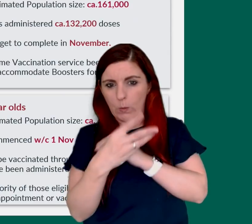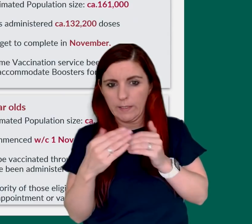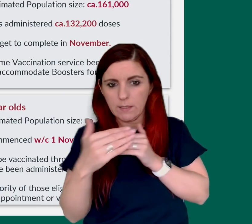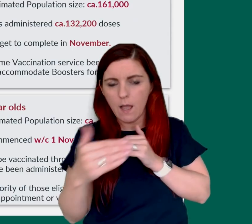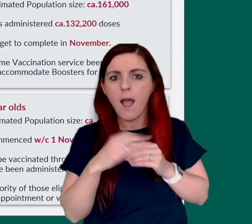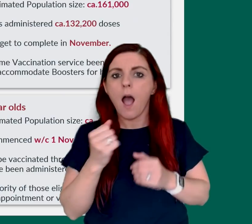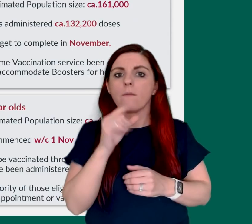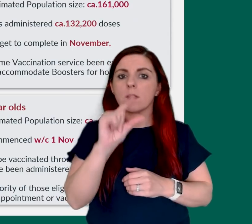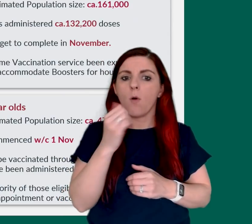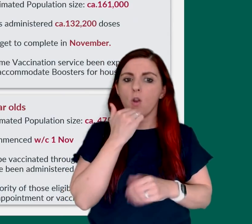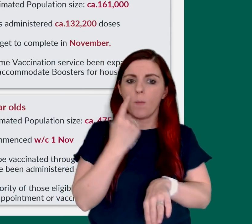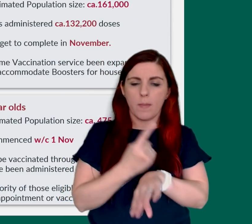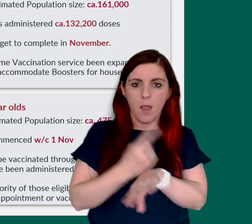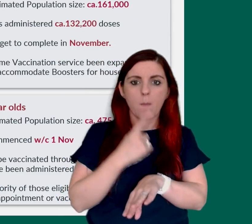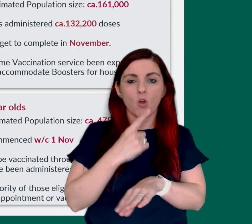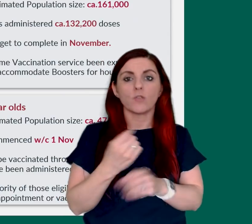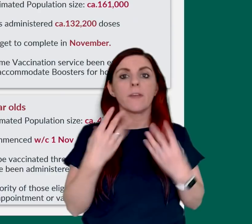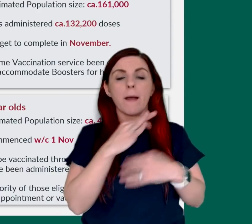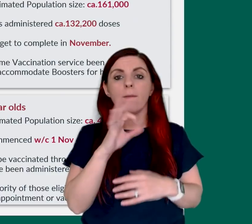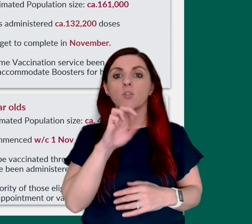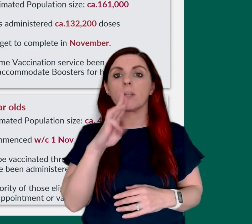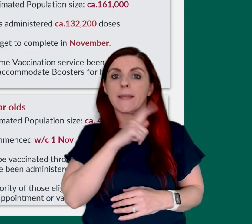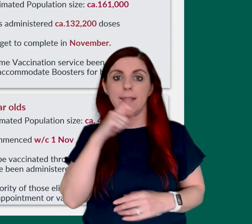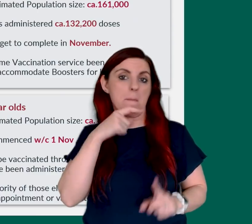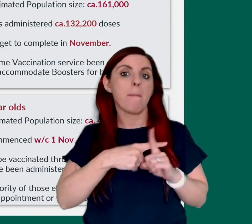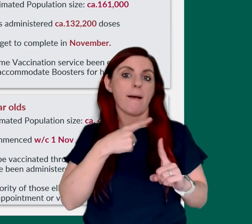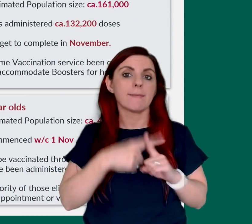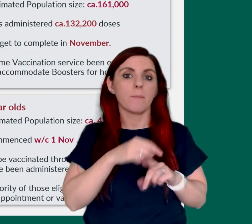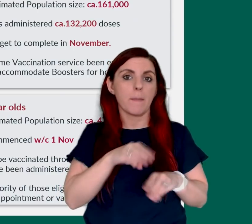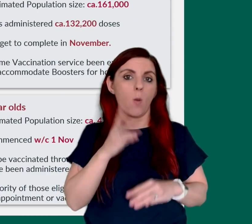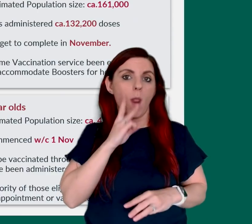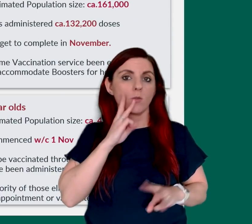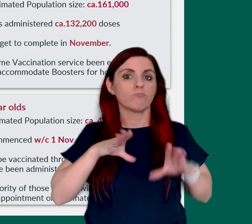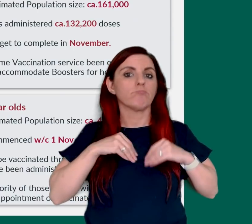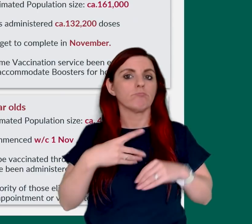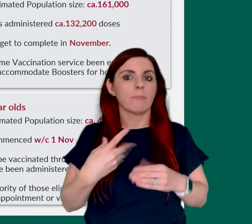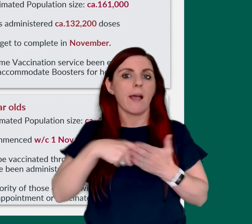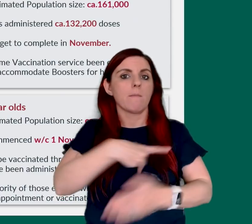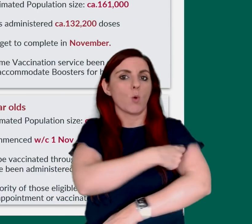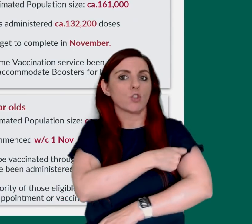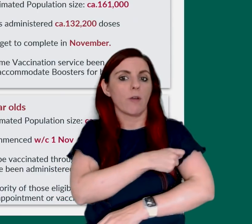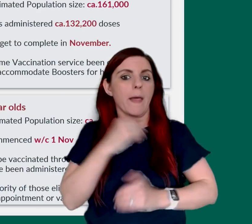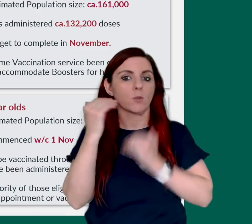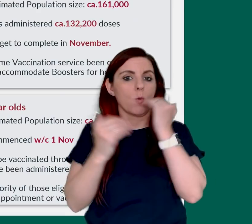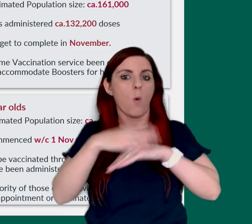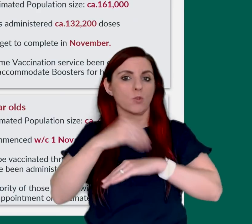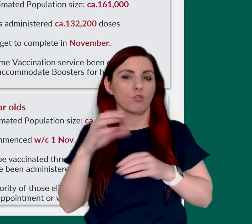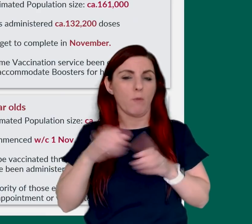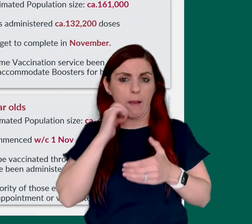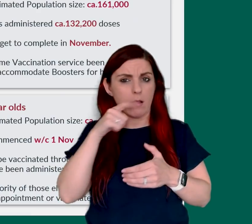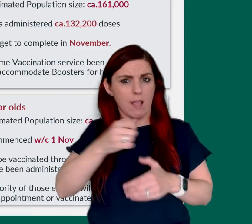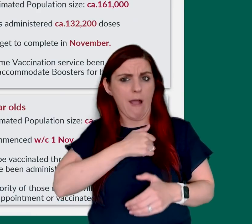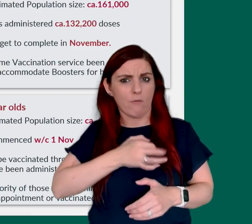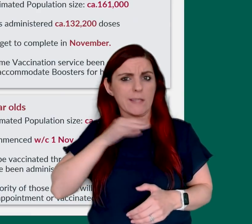small number there, the feedback from GPs is very positive in terms of uptake for that elderly group. So that's really positive as one of the most at-risk groups